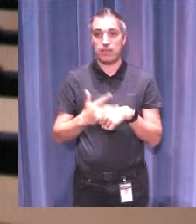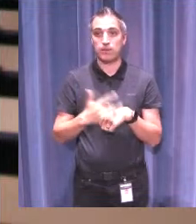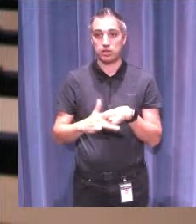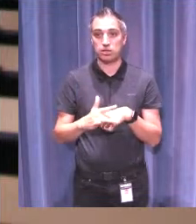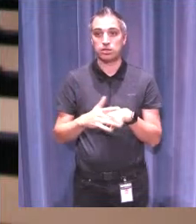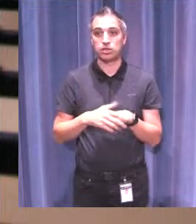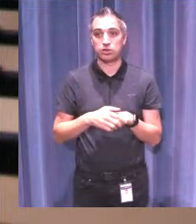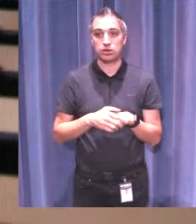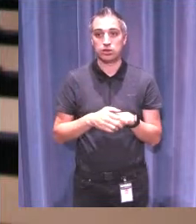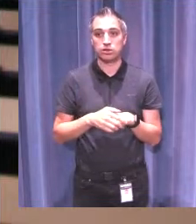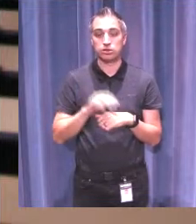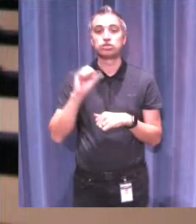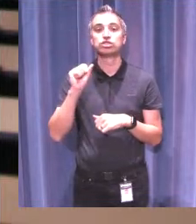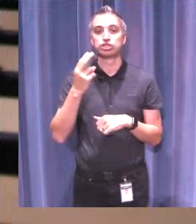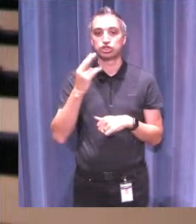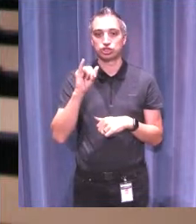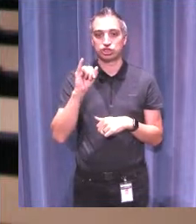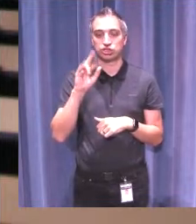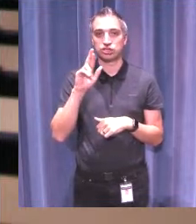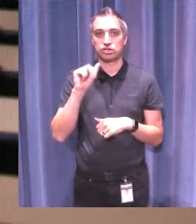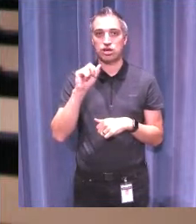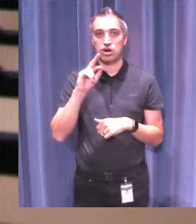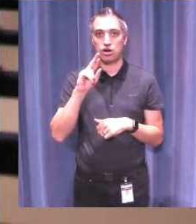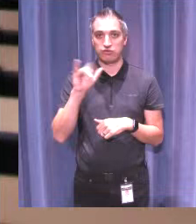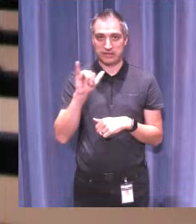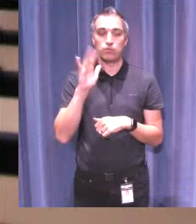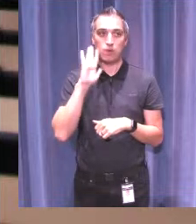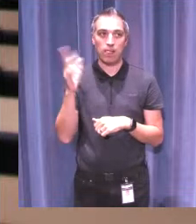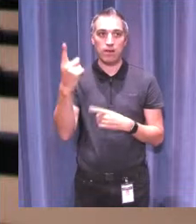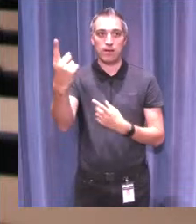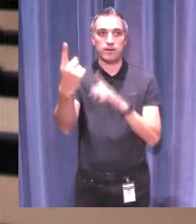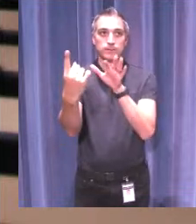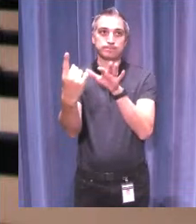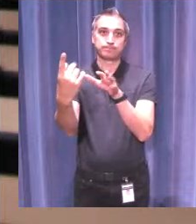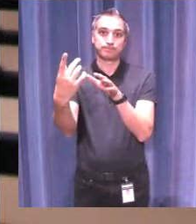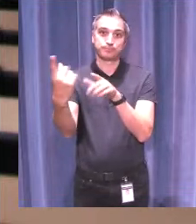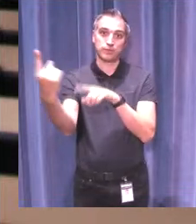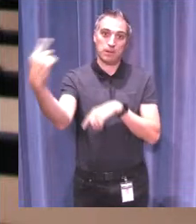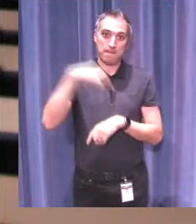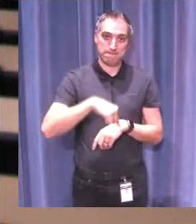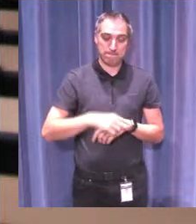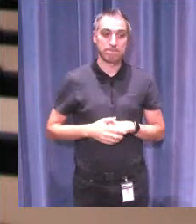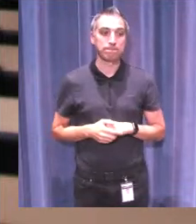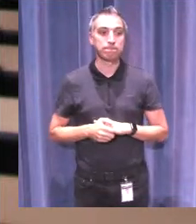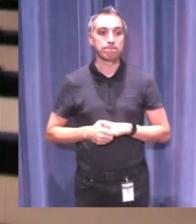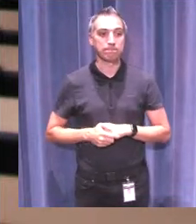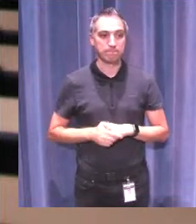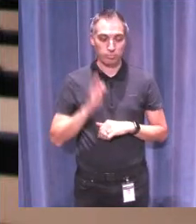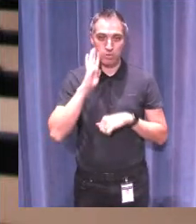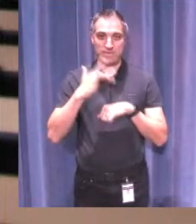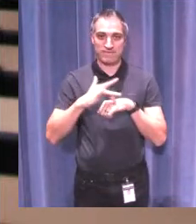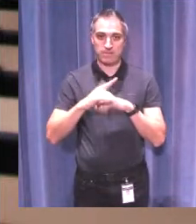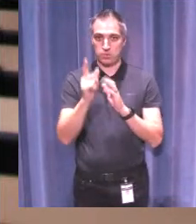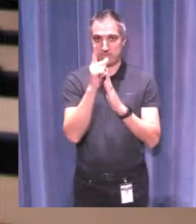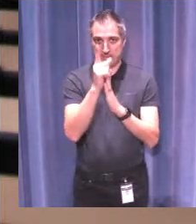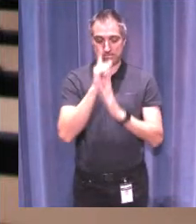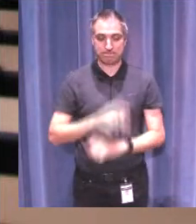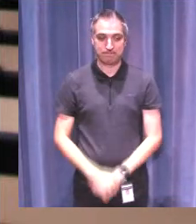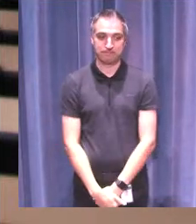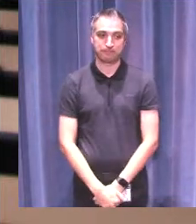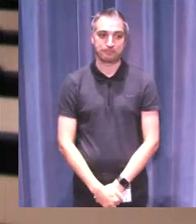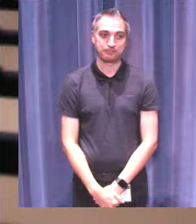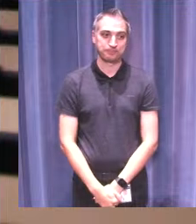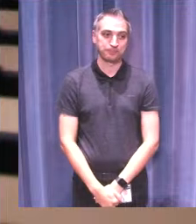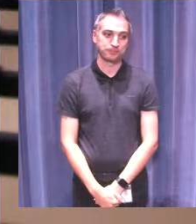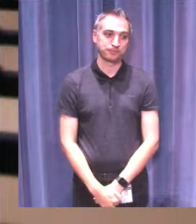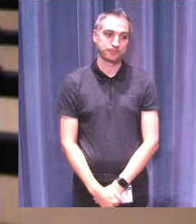Okay. Okay. She'll be available in 1 second. I wasn't at the last meeting. What